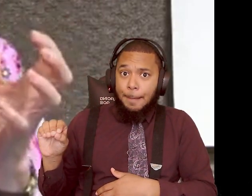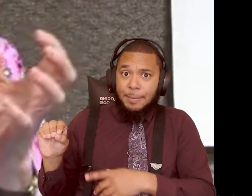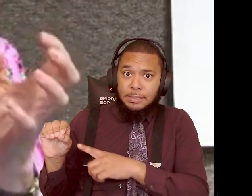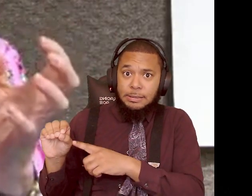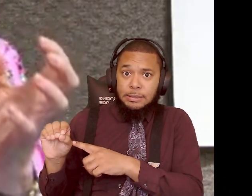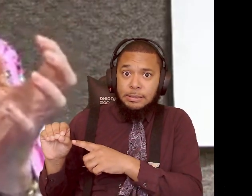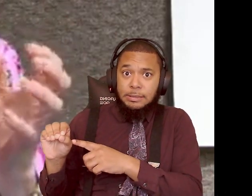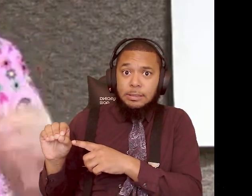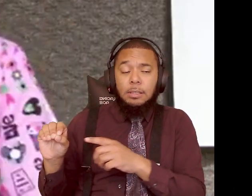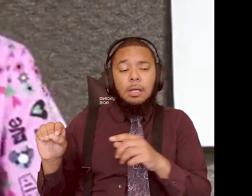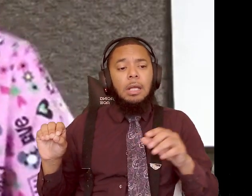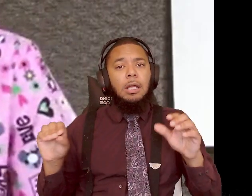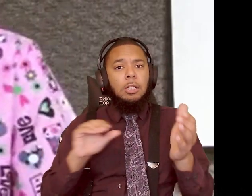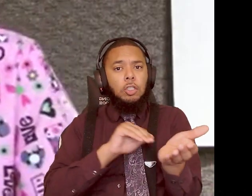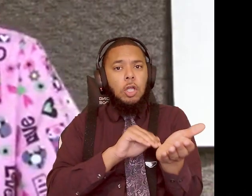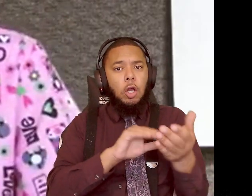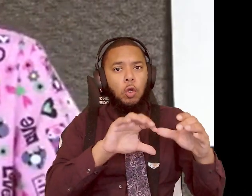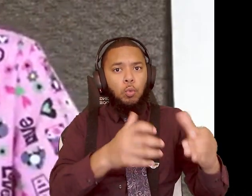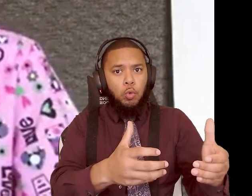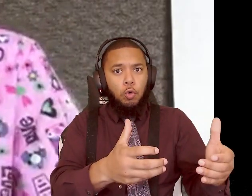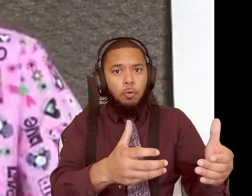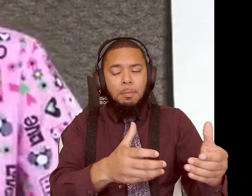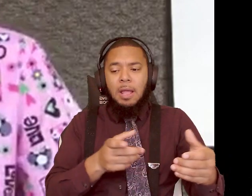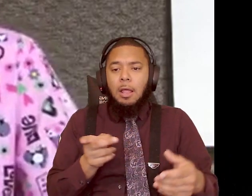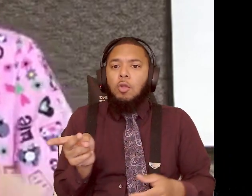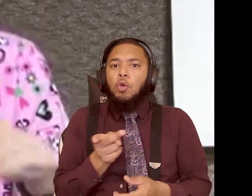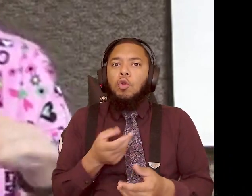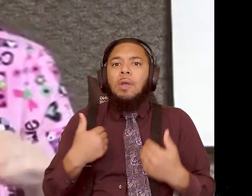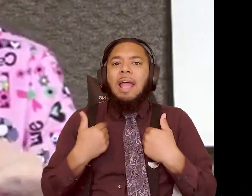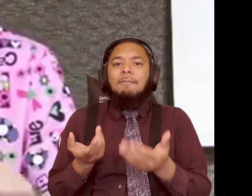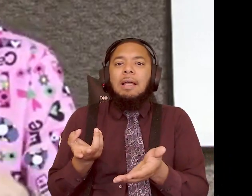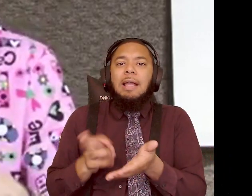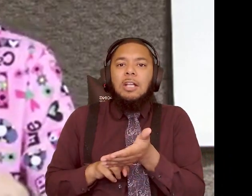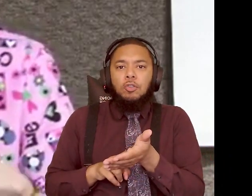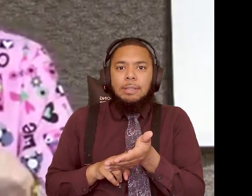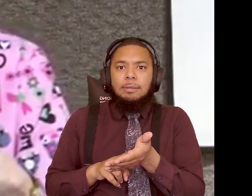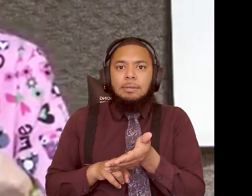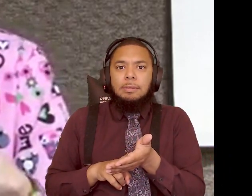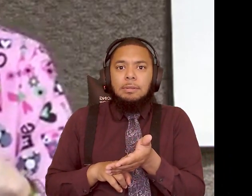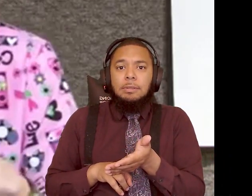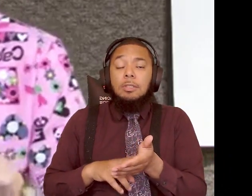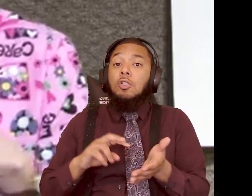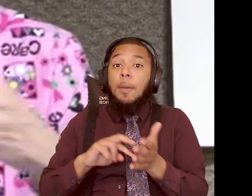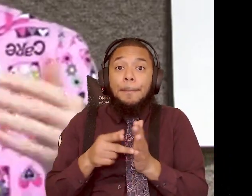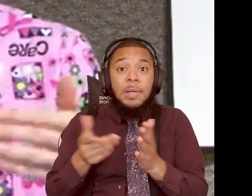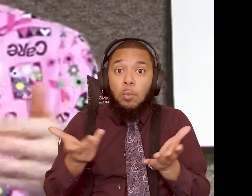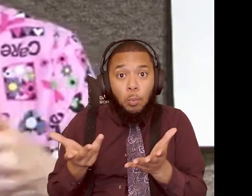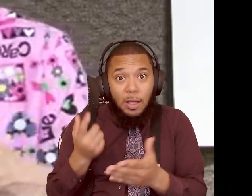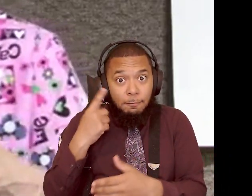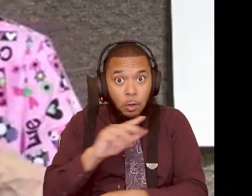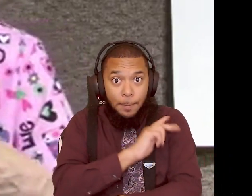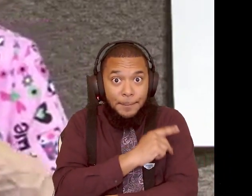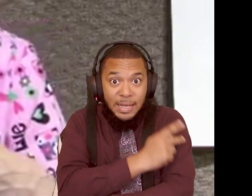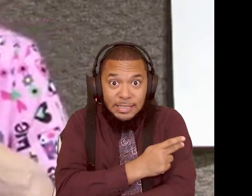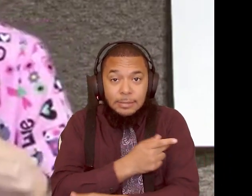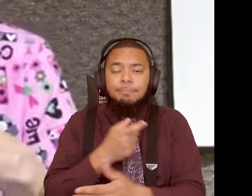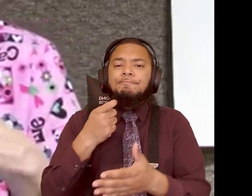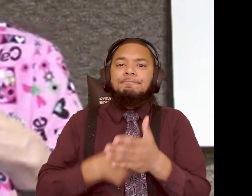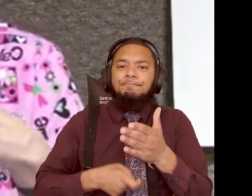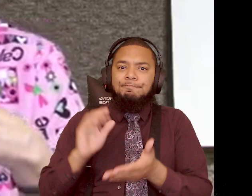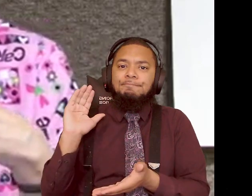of doctors. Okay? Now, in that, usually there's a lower cost for the patients because of this